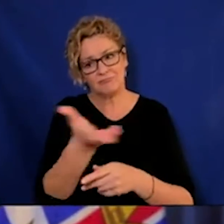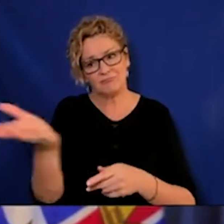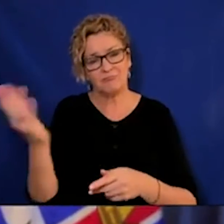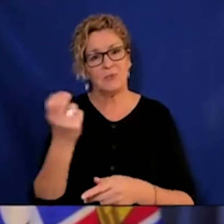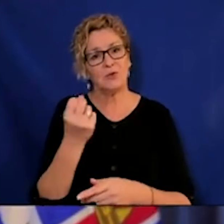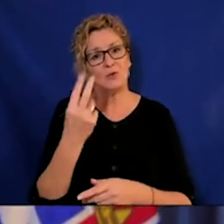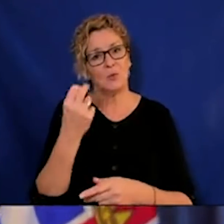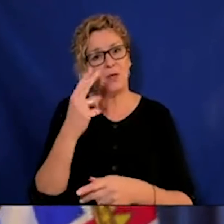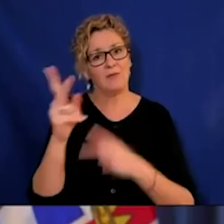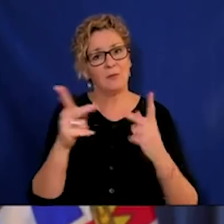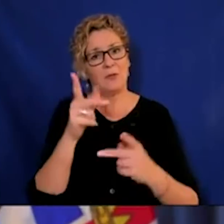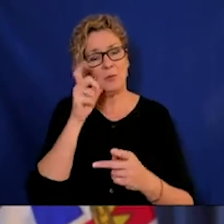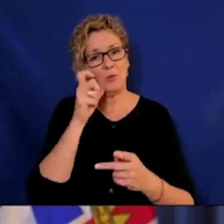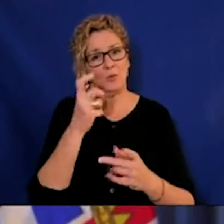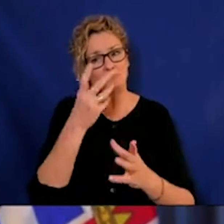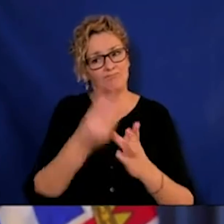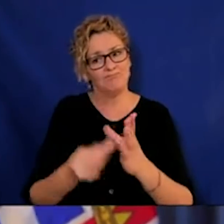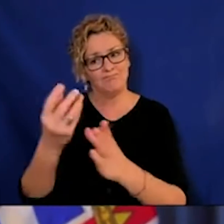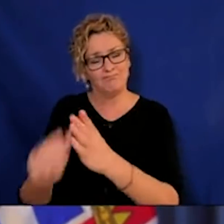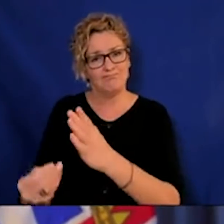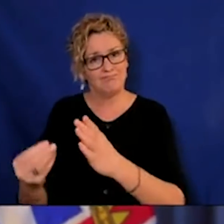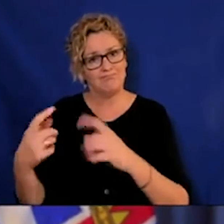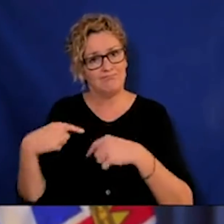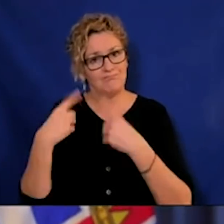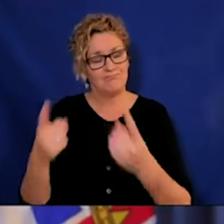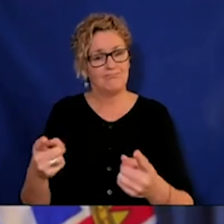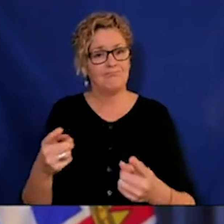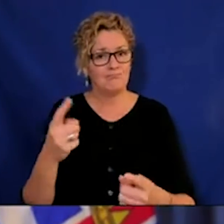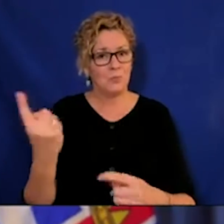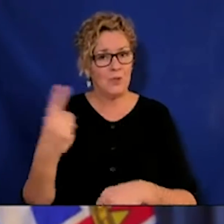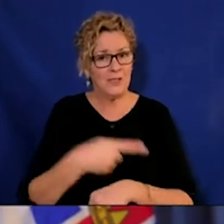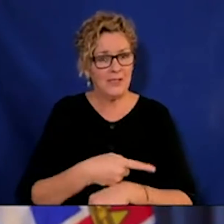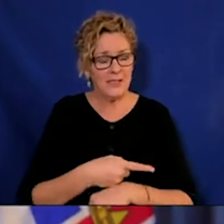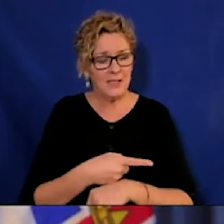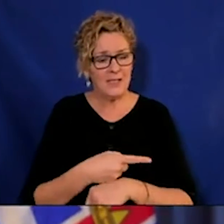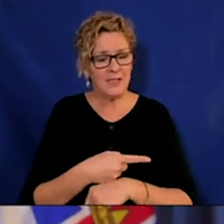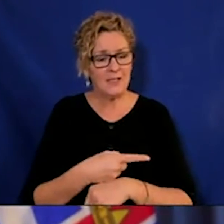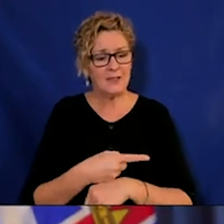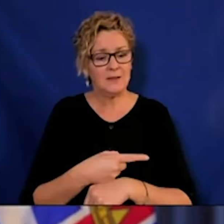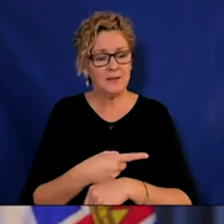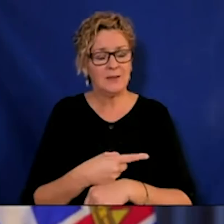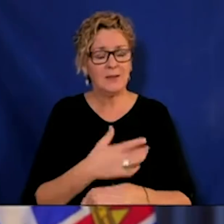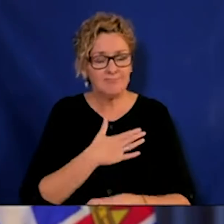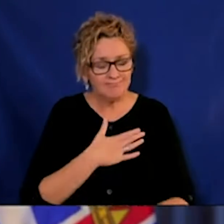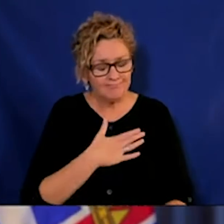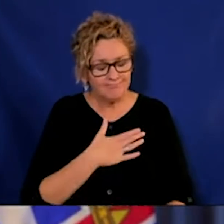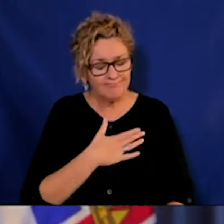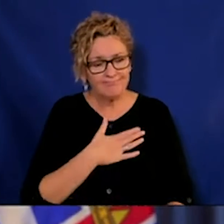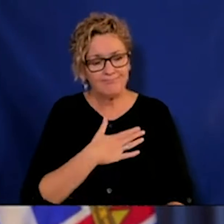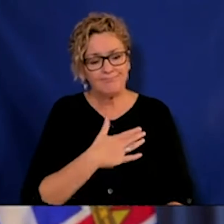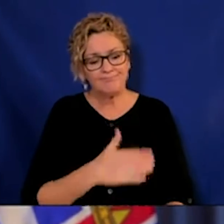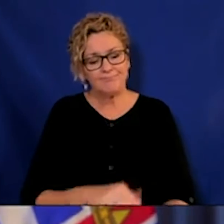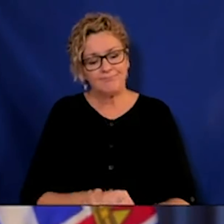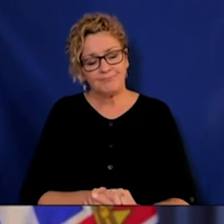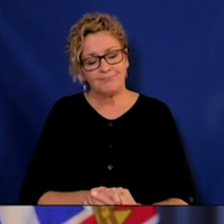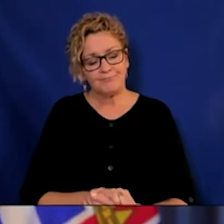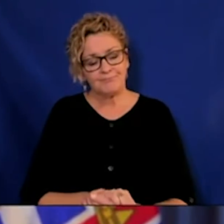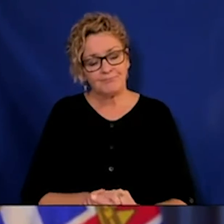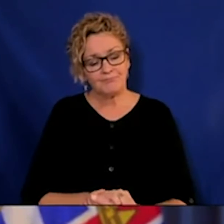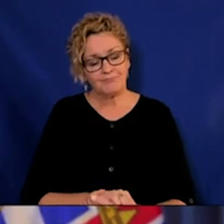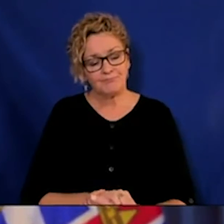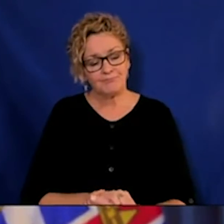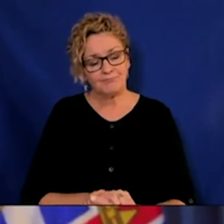from COVID-19 in the last 24 hours. I think we say in BC, and I think